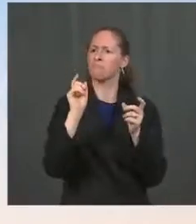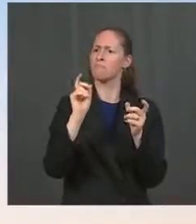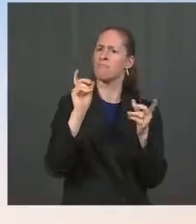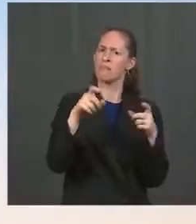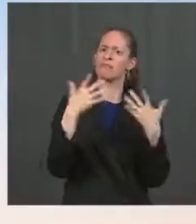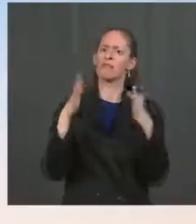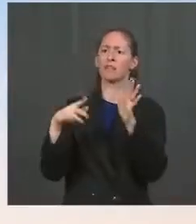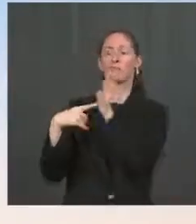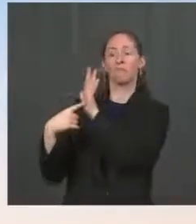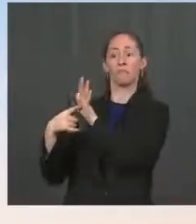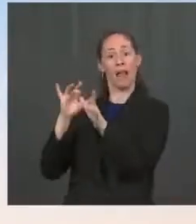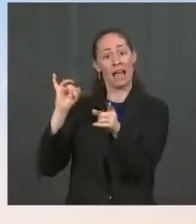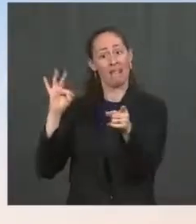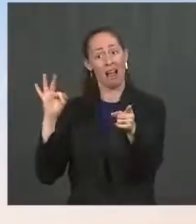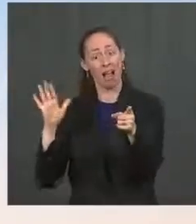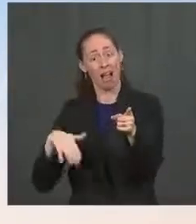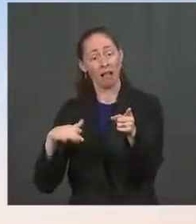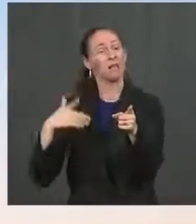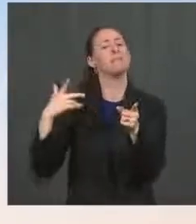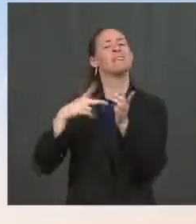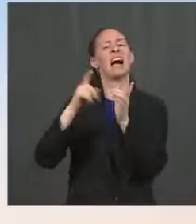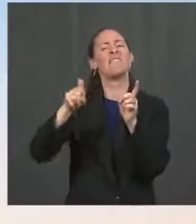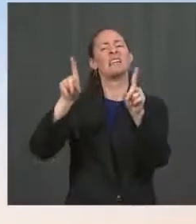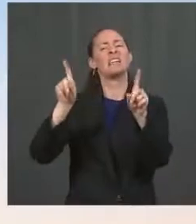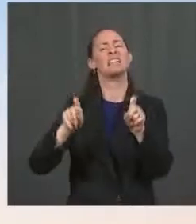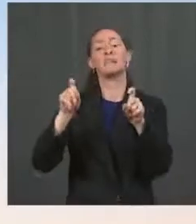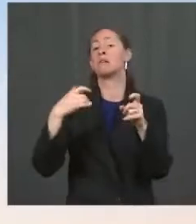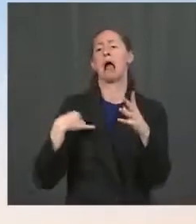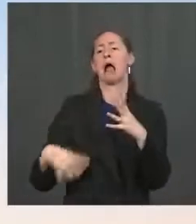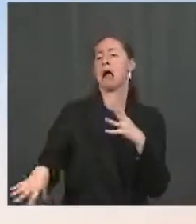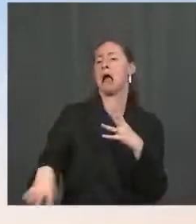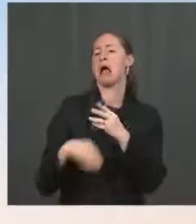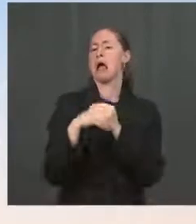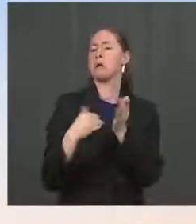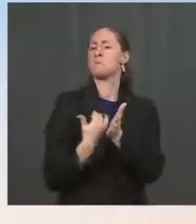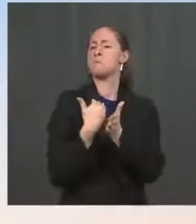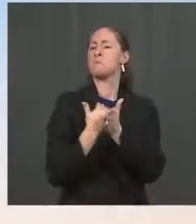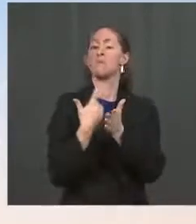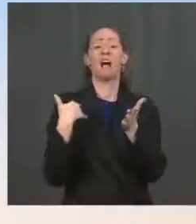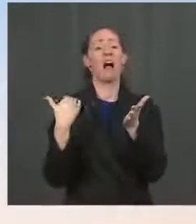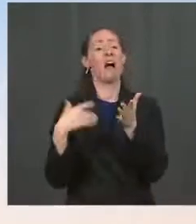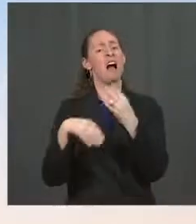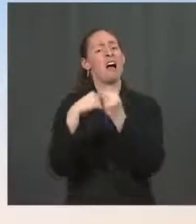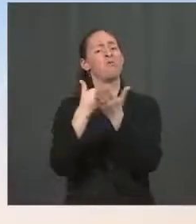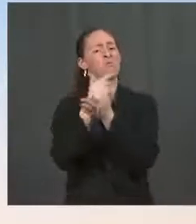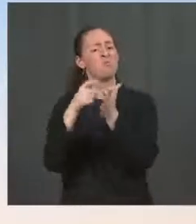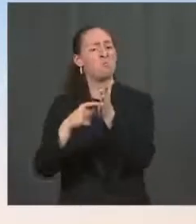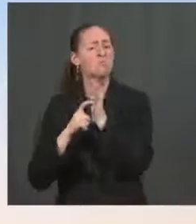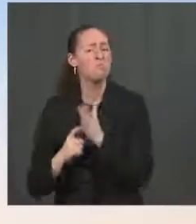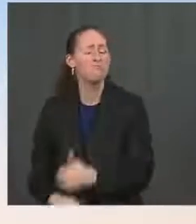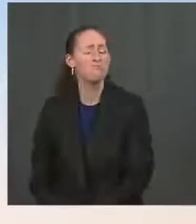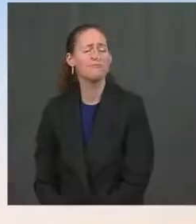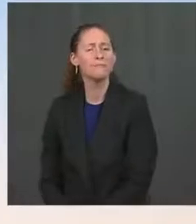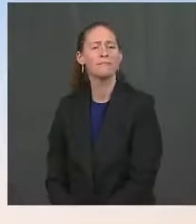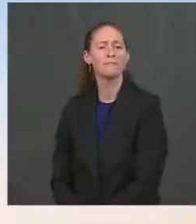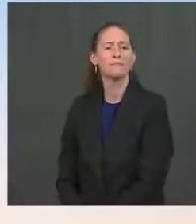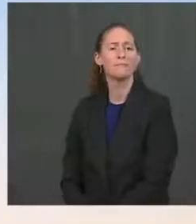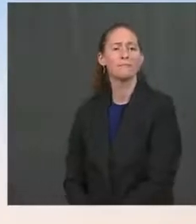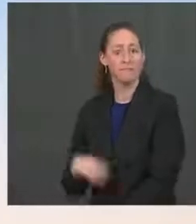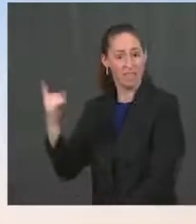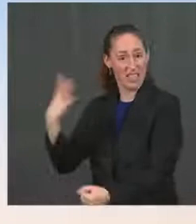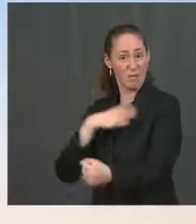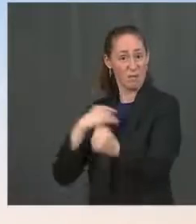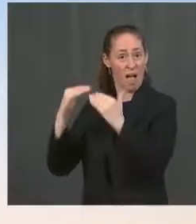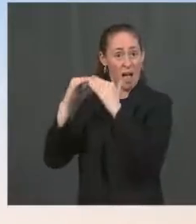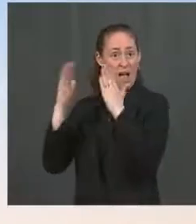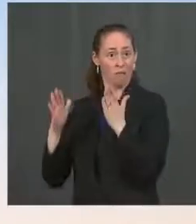tested. This is building upon that. Now, there's a requirement. No vaccine mandate here at the White House. When Correct. I asked think you, I'm yes. answering your question. So At that what? time, I